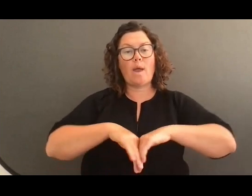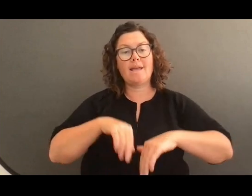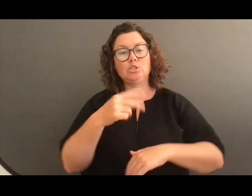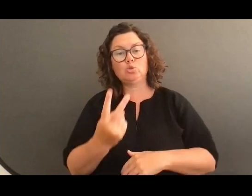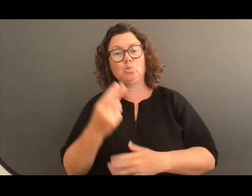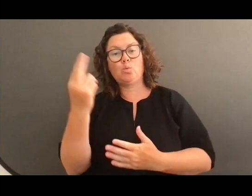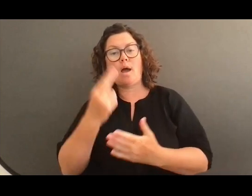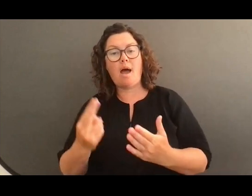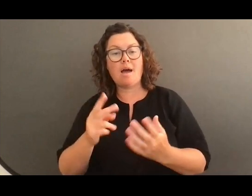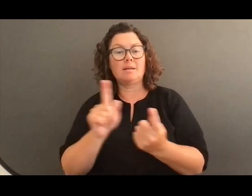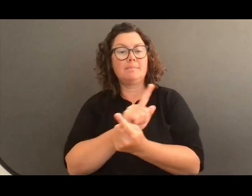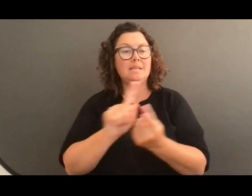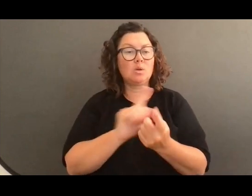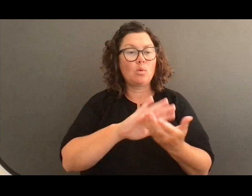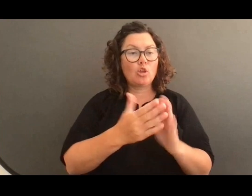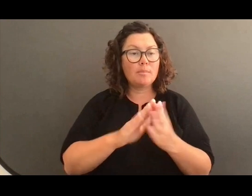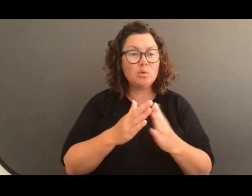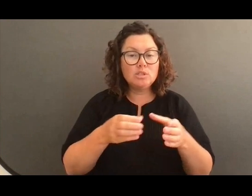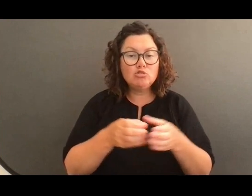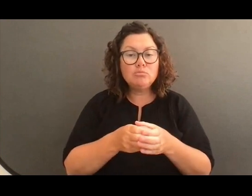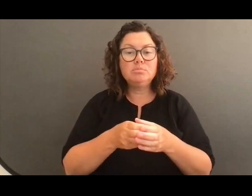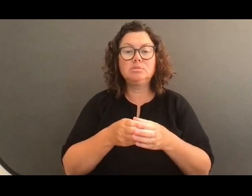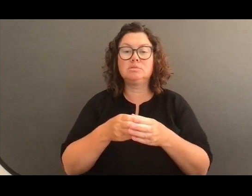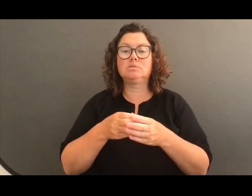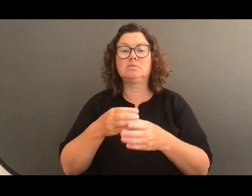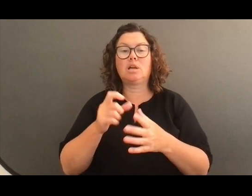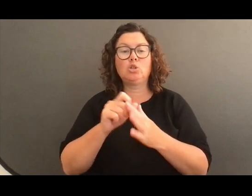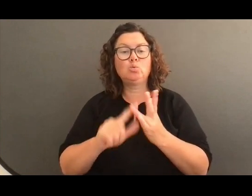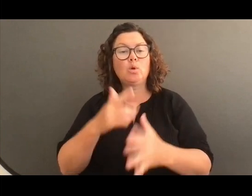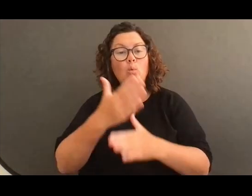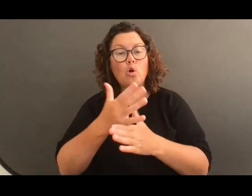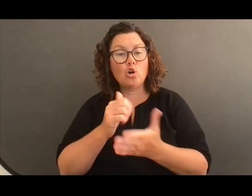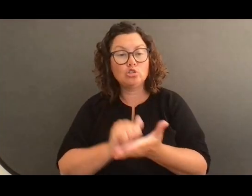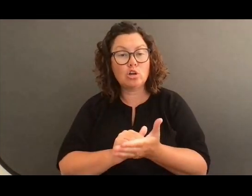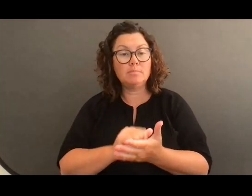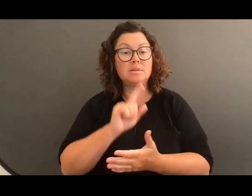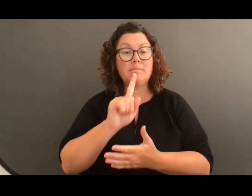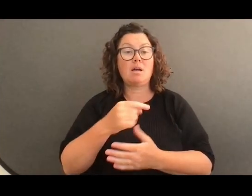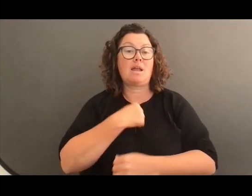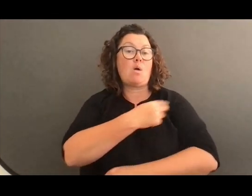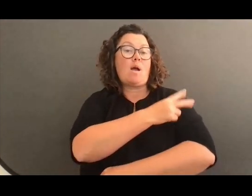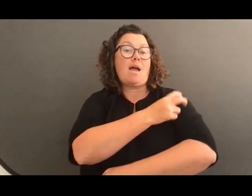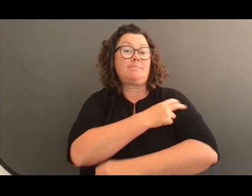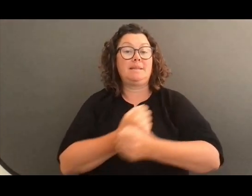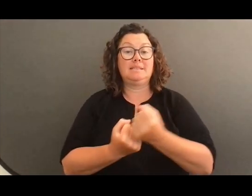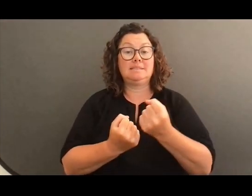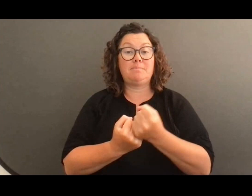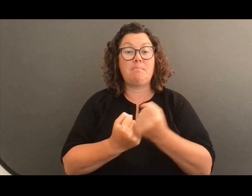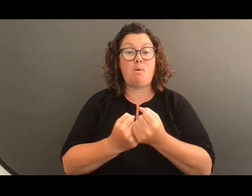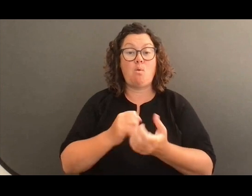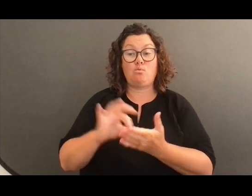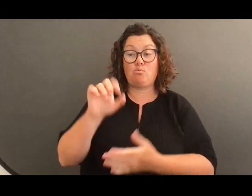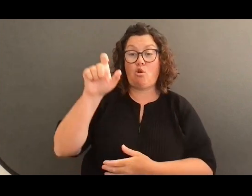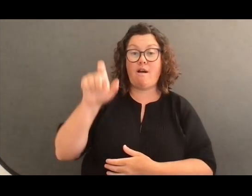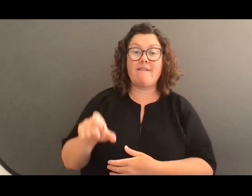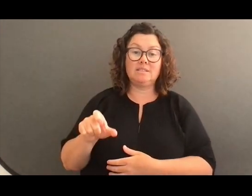community groups, working in the workshop space. But Heather Pike, our administration support officer at Net Waste, does all the heavy lifting in the background,